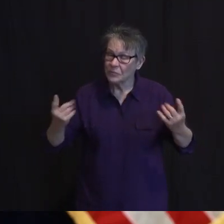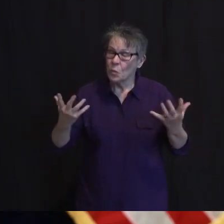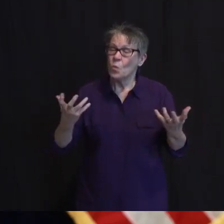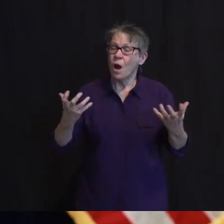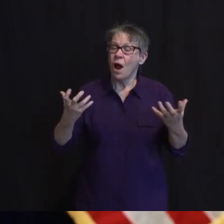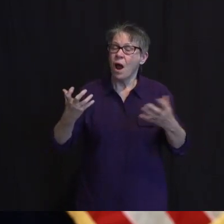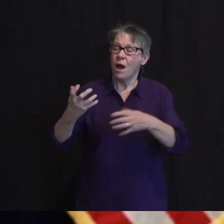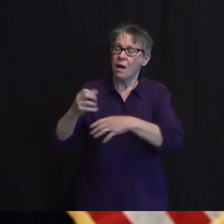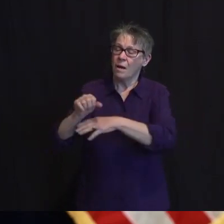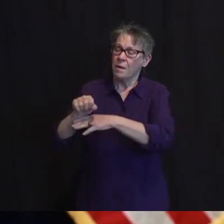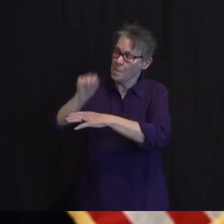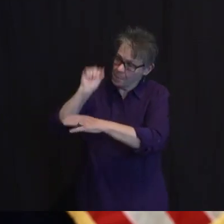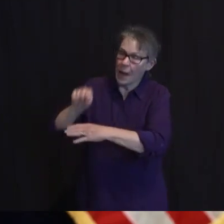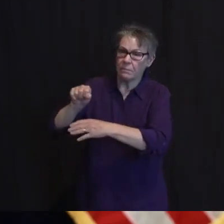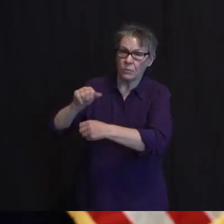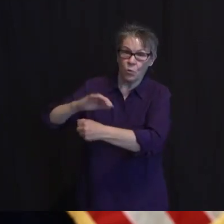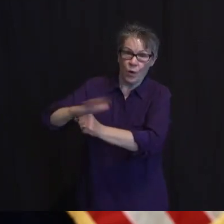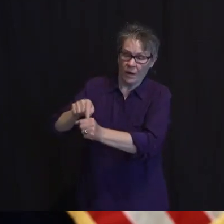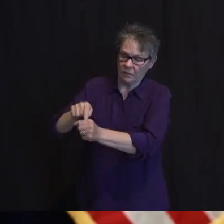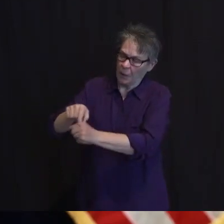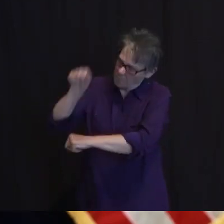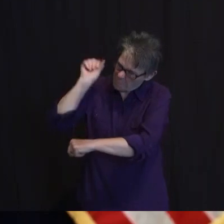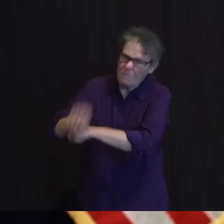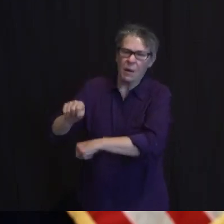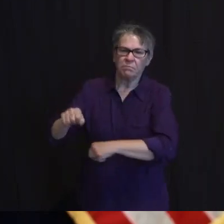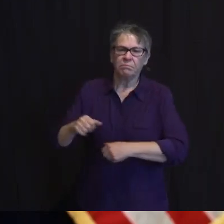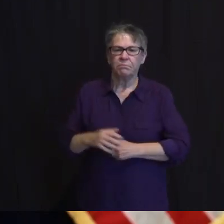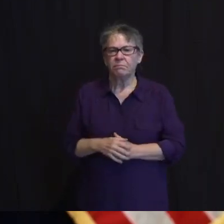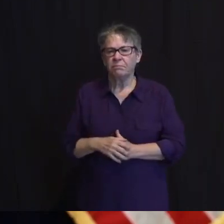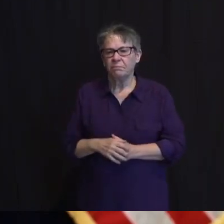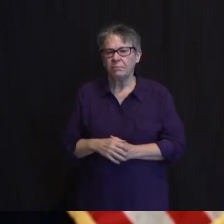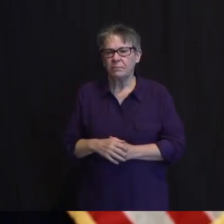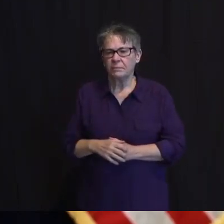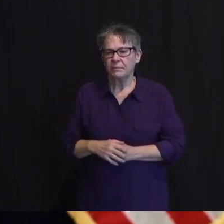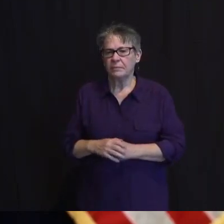to get back on our feet. So to each and every one of you, God bless you. Thank you. We'll see you tomorrow.